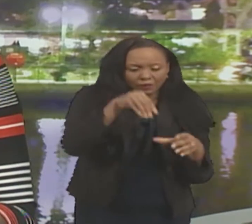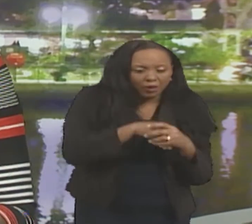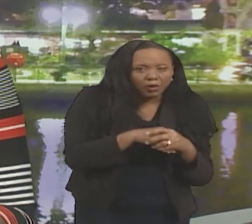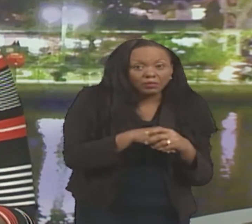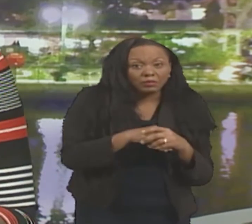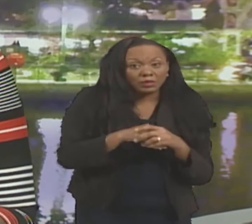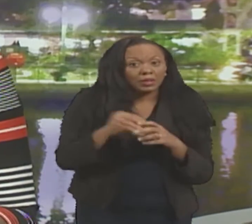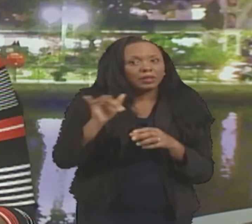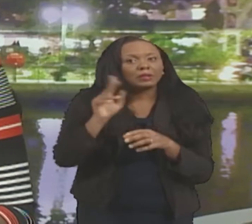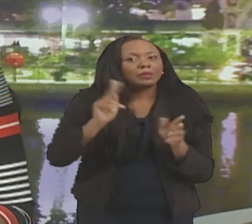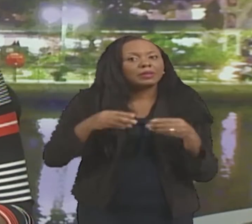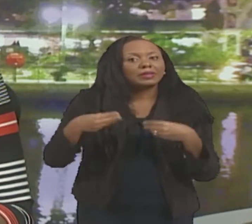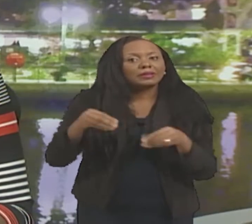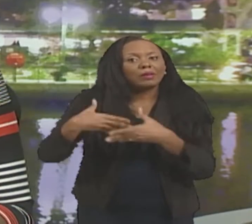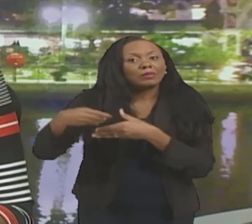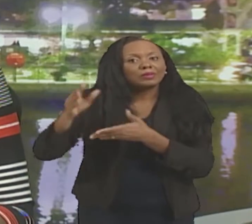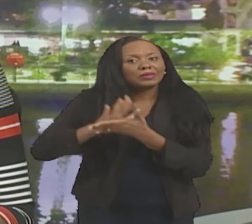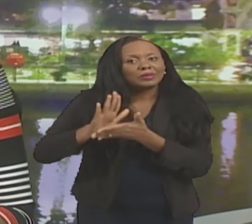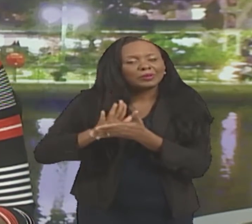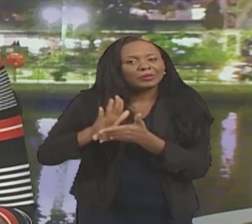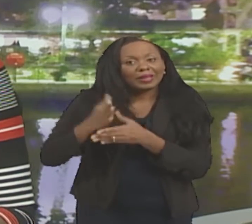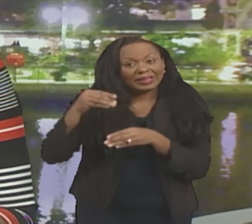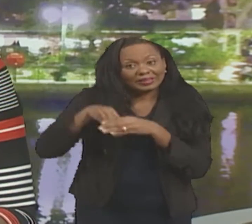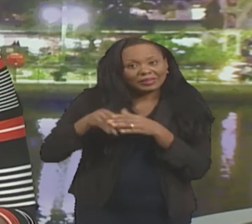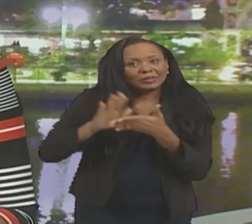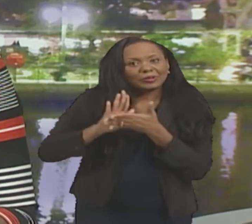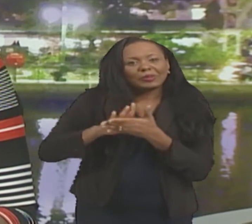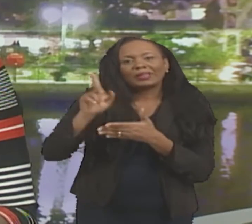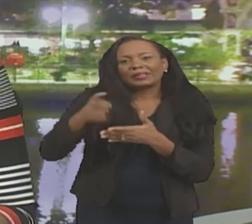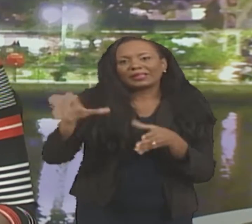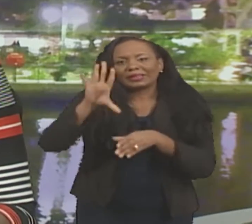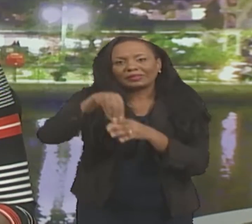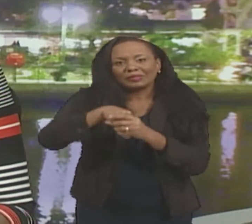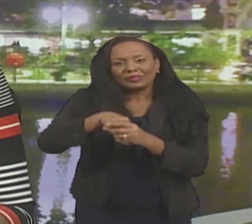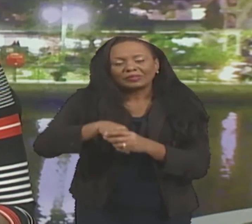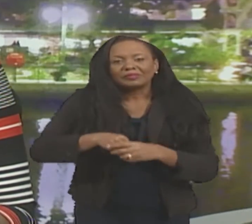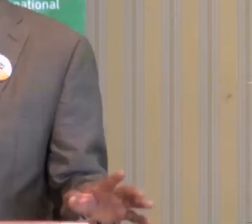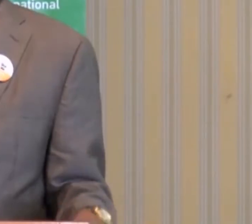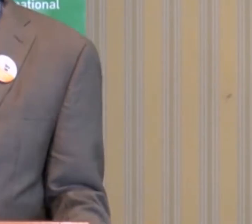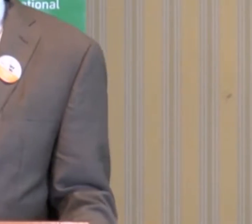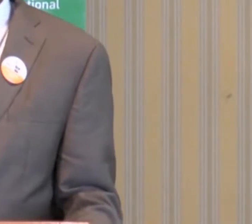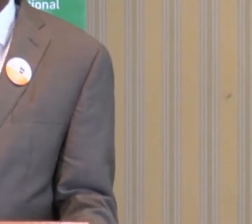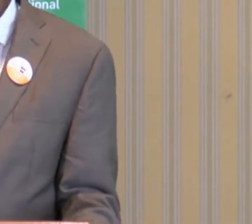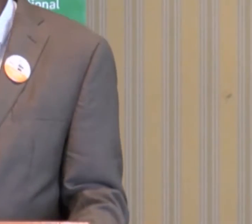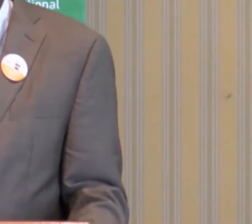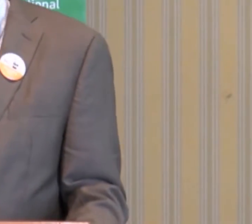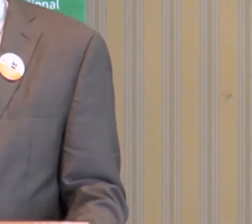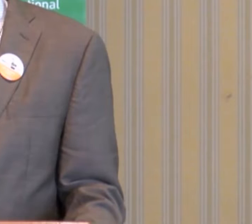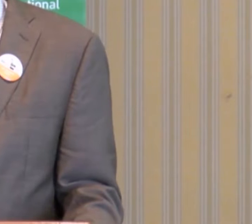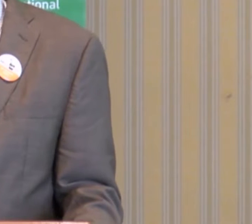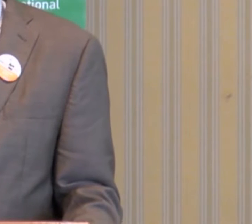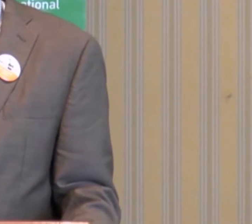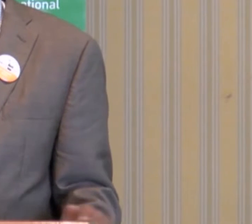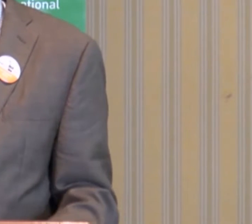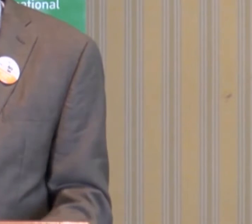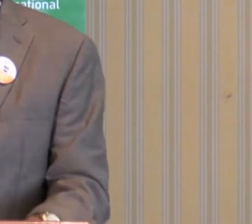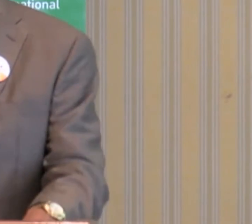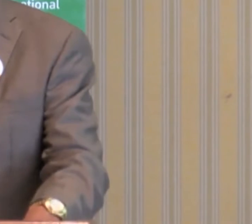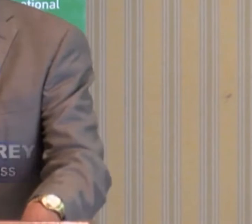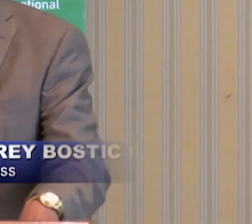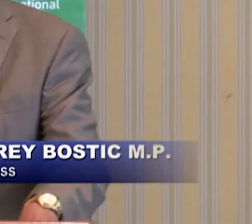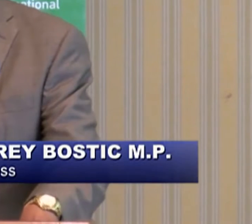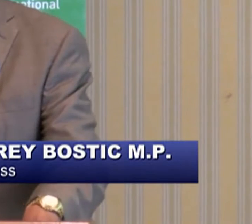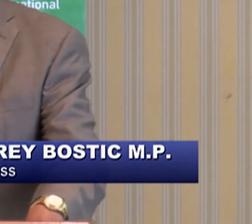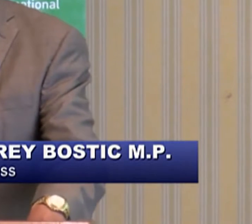including vendors, is necessary. We must develop a relationship of understanding and of trust.